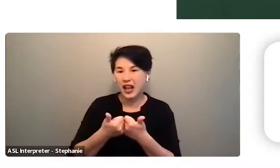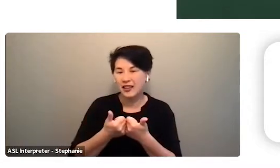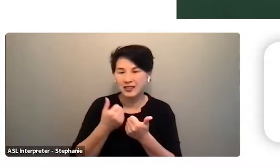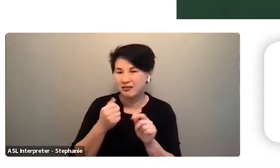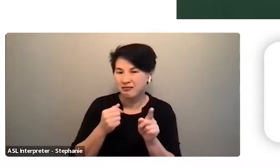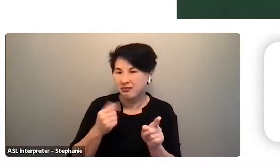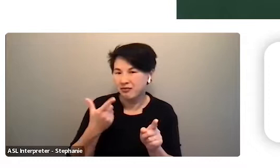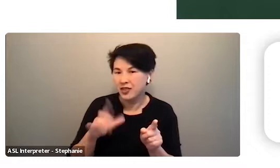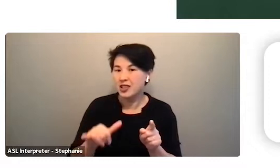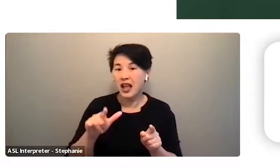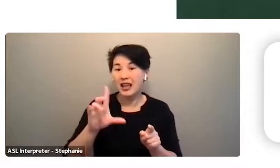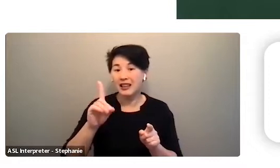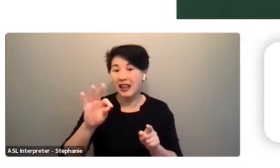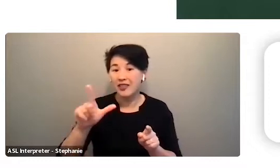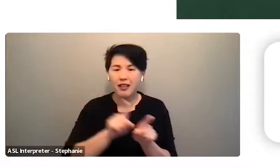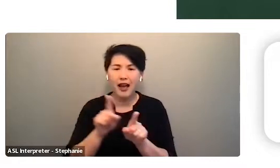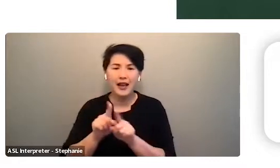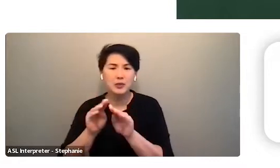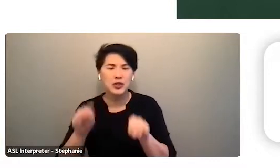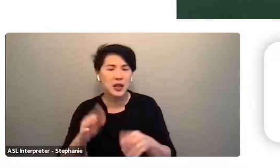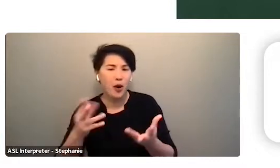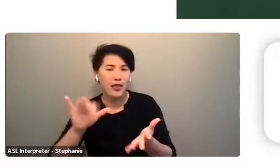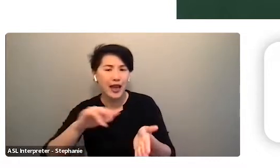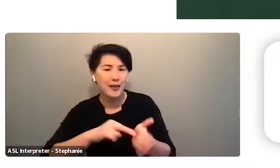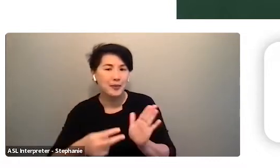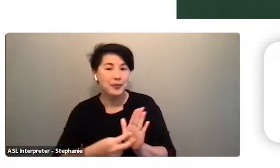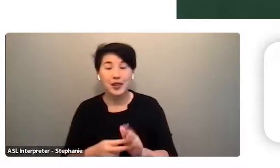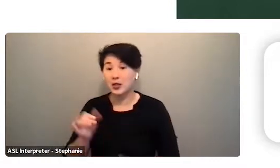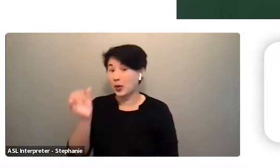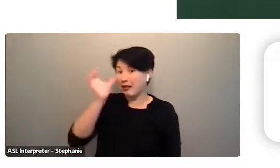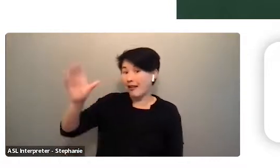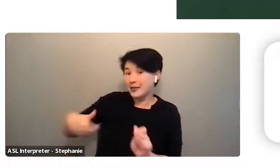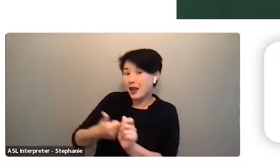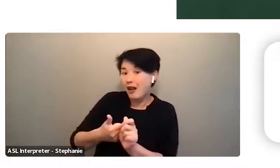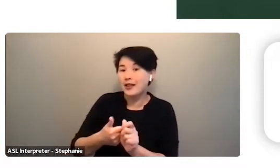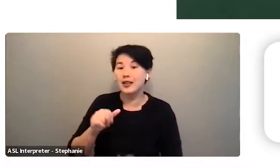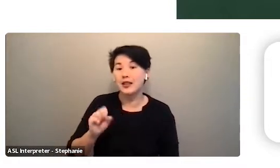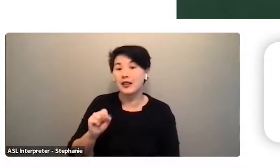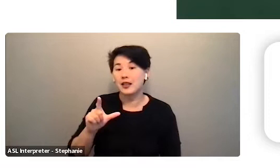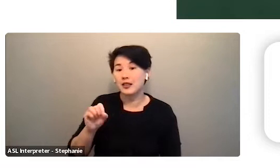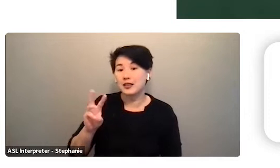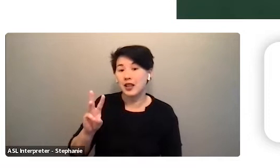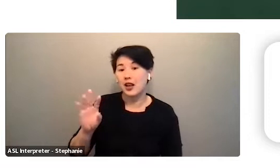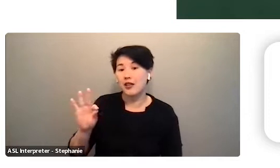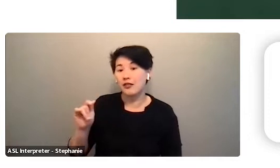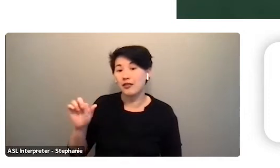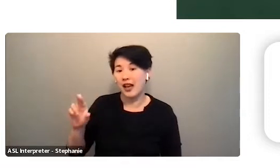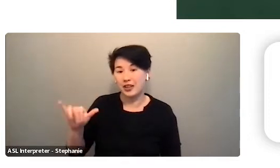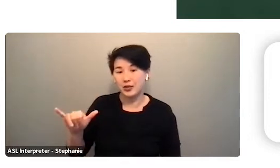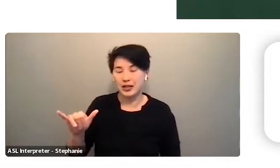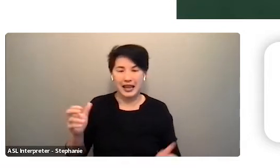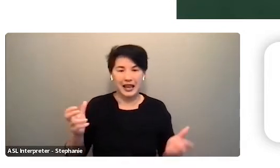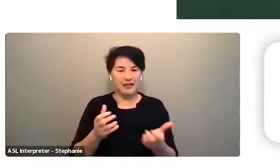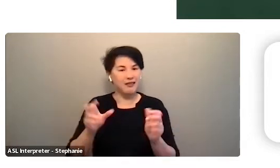Museums was, what the concept of waste-led design is that Slow Factory has adopted into everything that we've